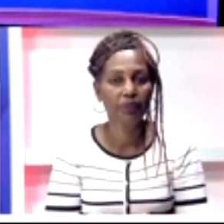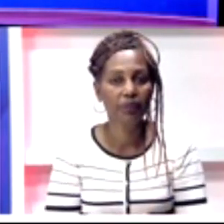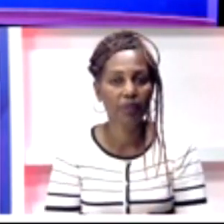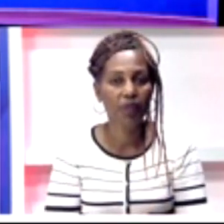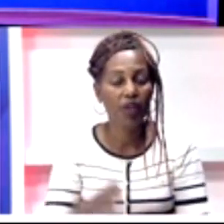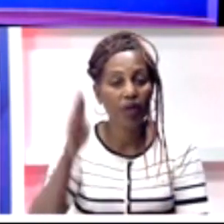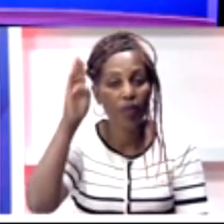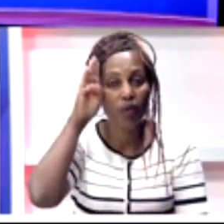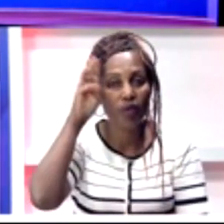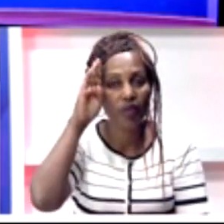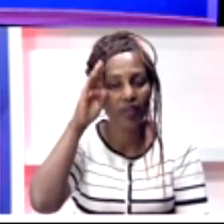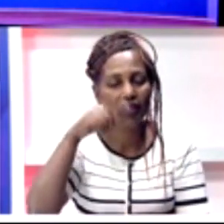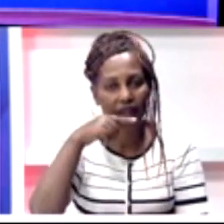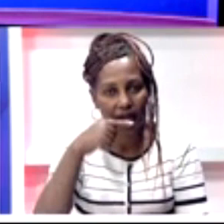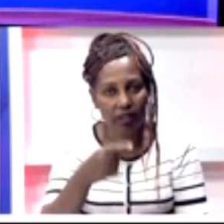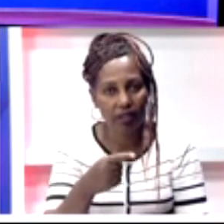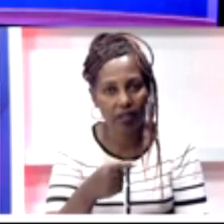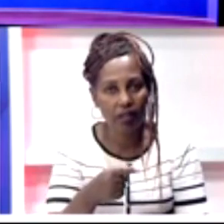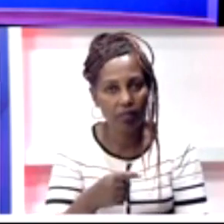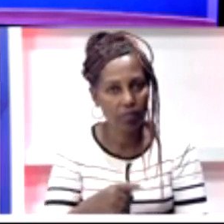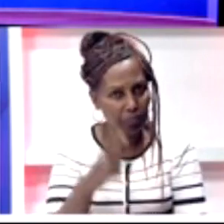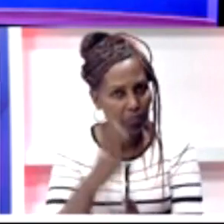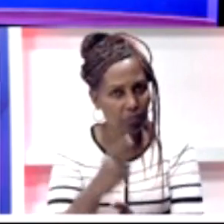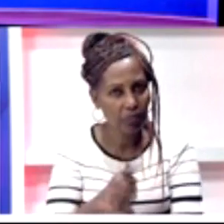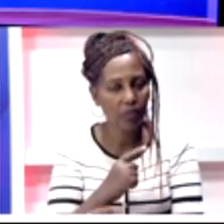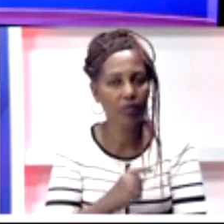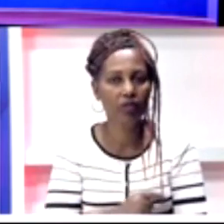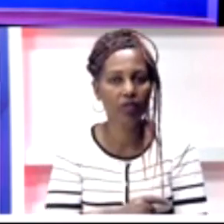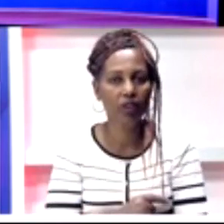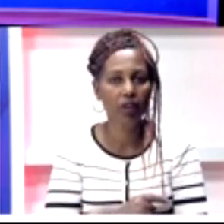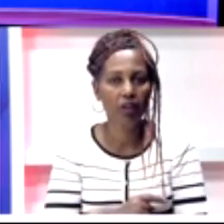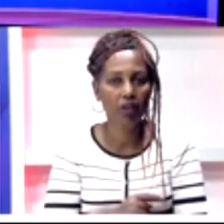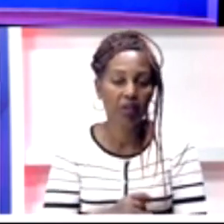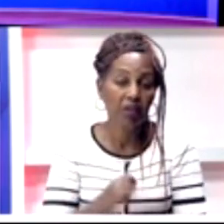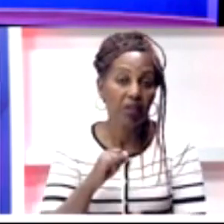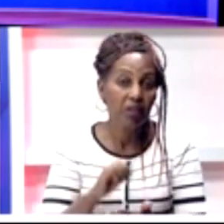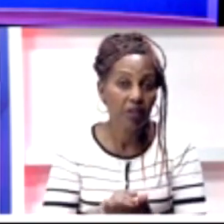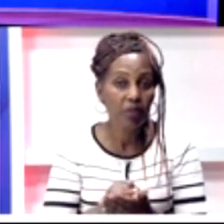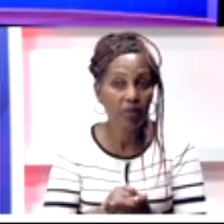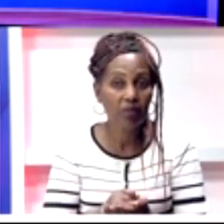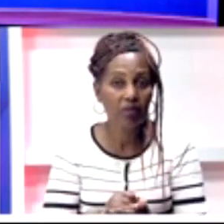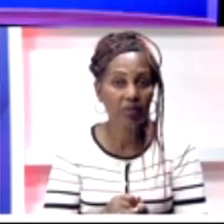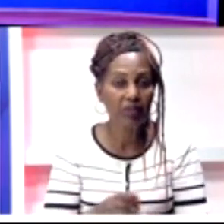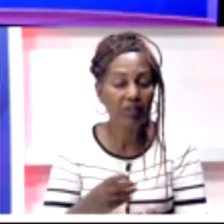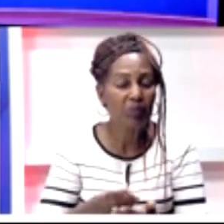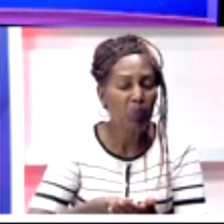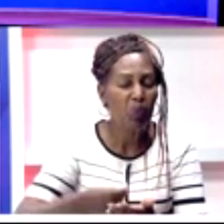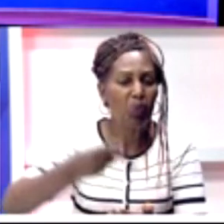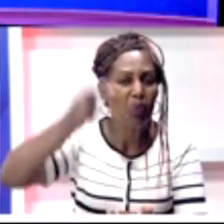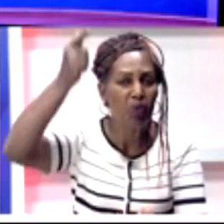Bully says, "Quite sure. It will certainly be more expensive."